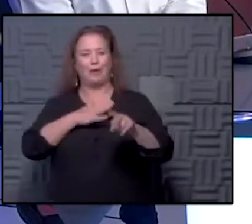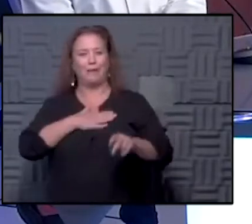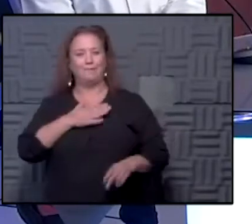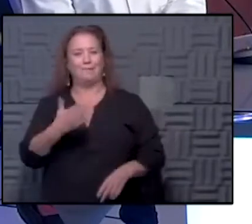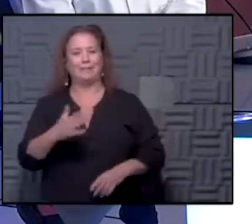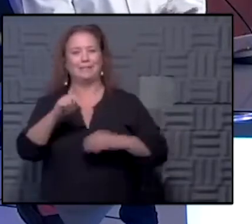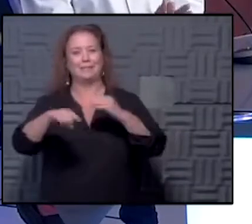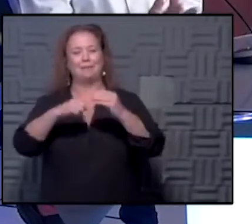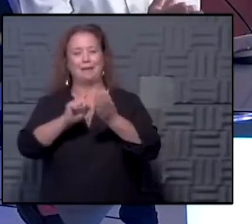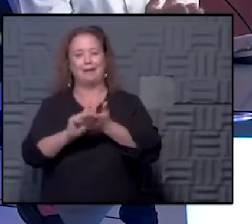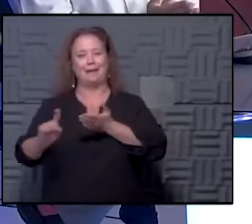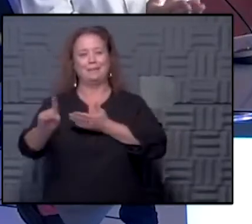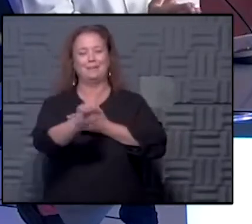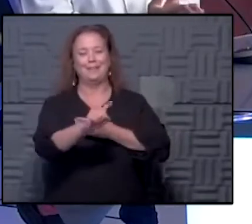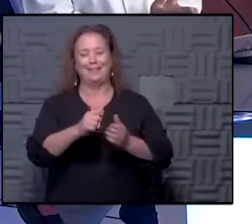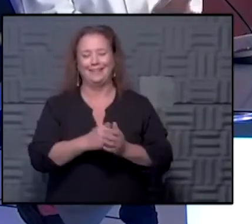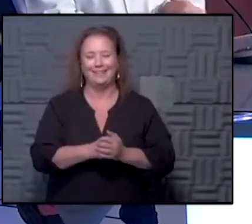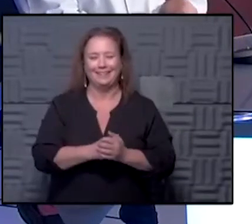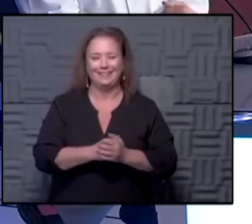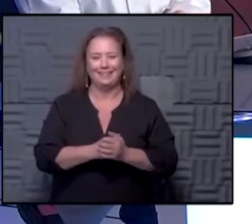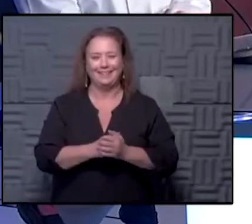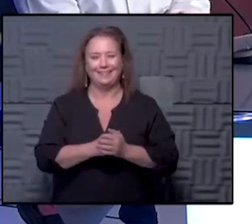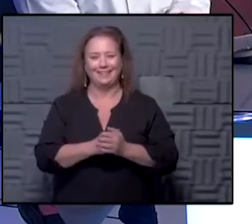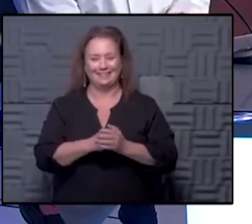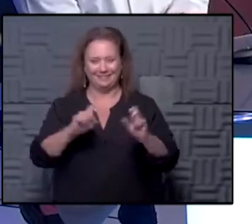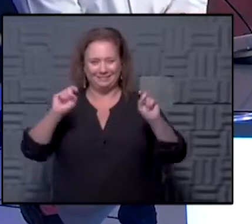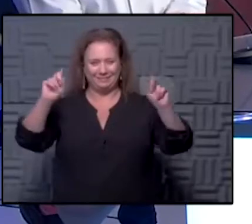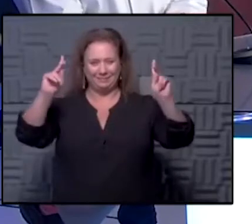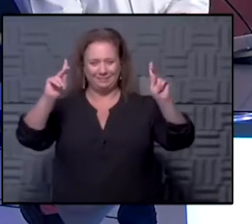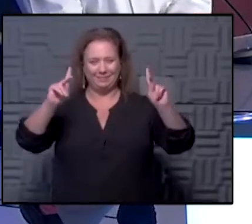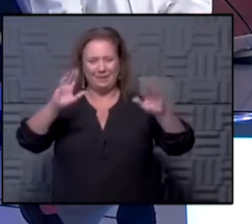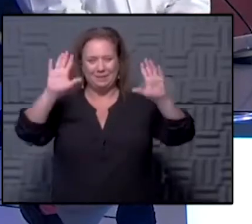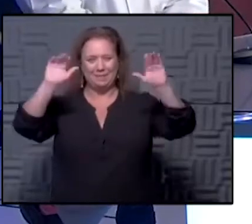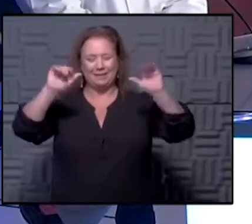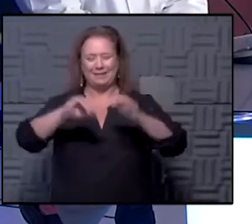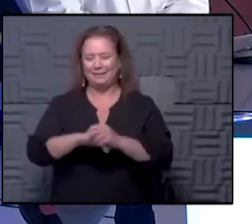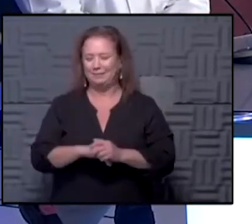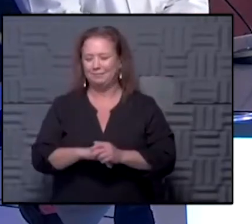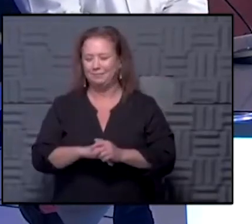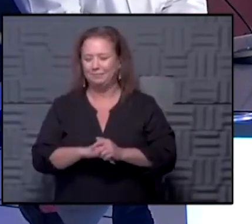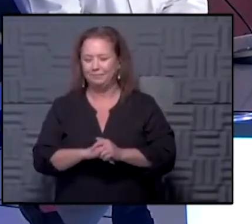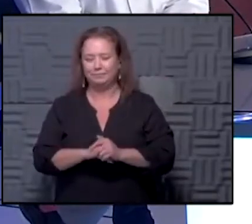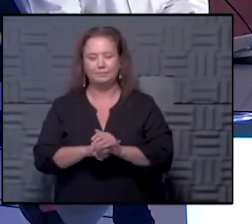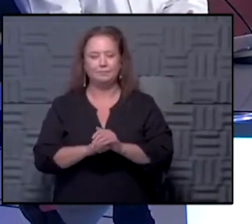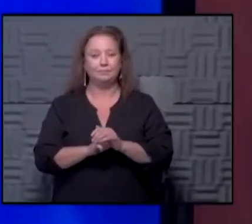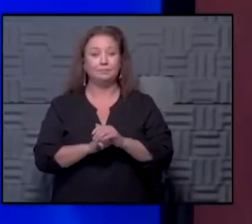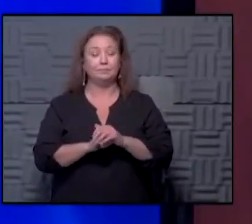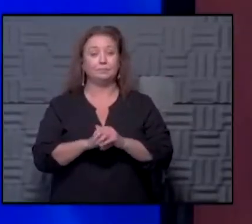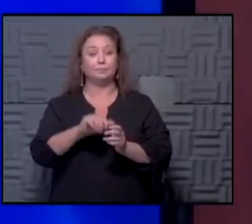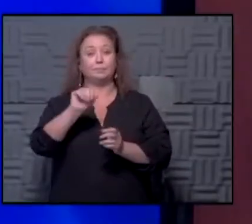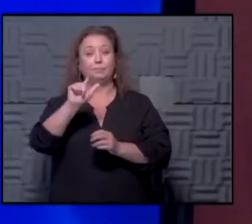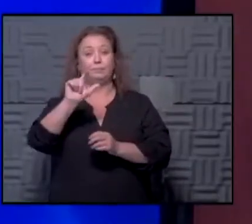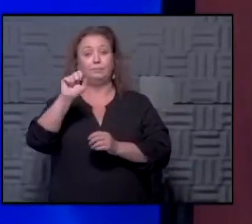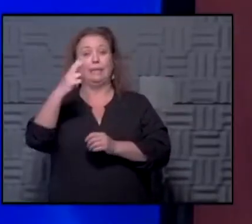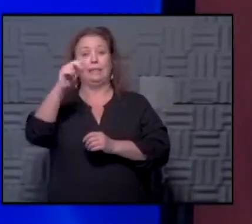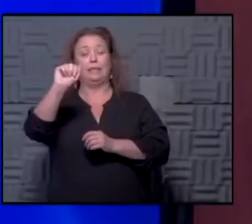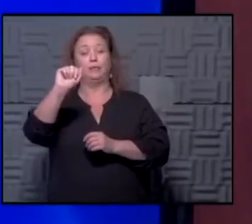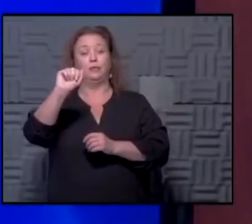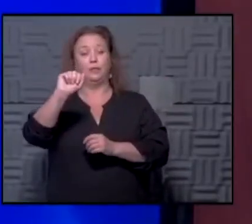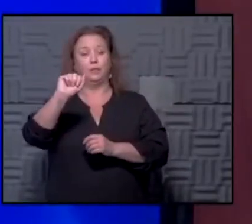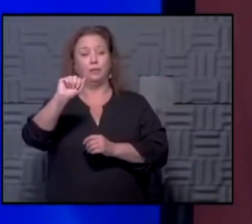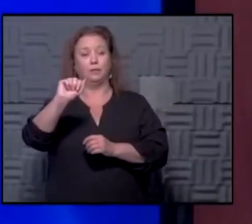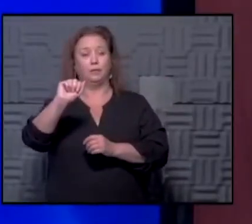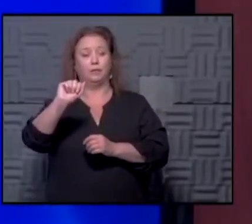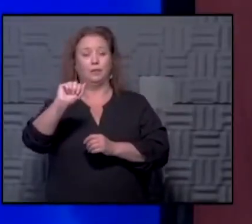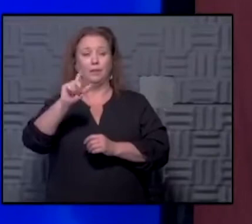up about it, Lee. Not to worry. Okay. Bye, guys. All right. Thank you. Bye. Alicia. Bye-bye. This